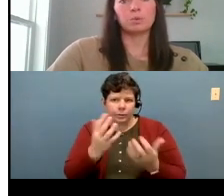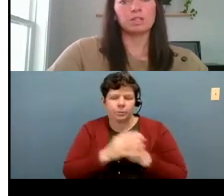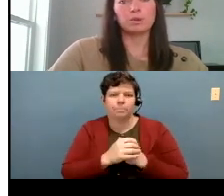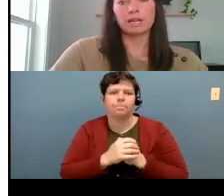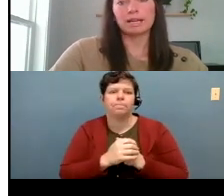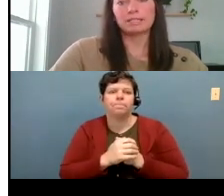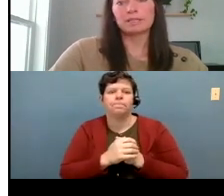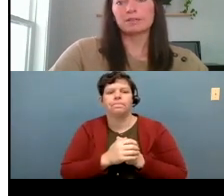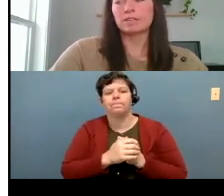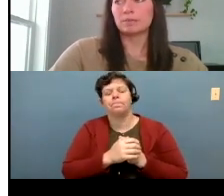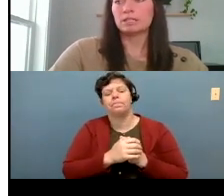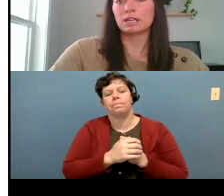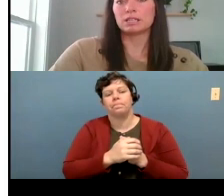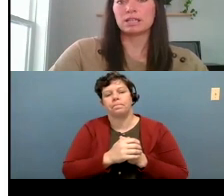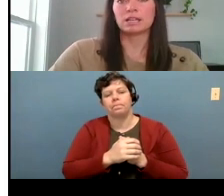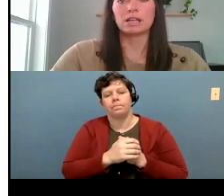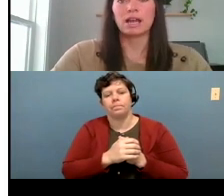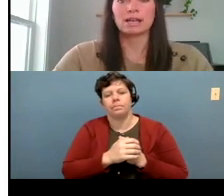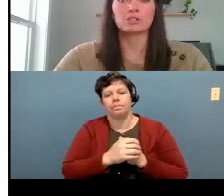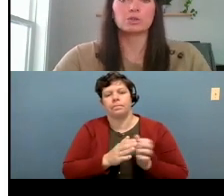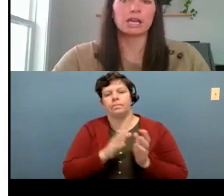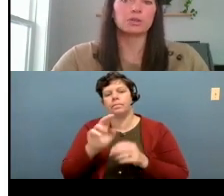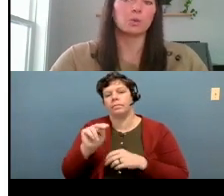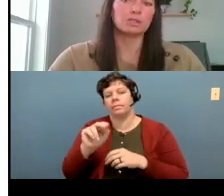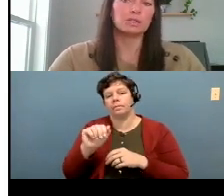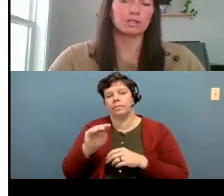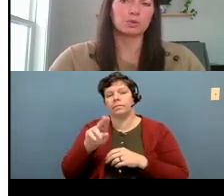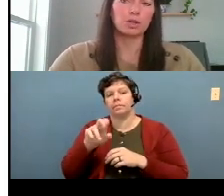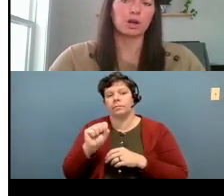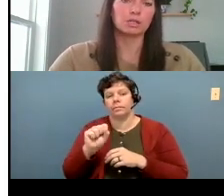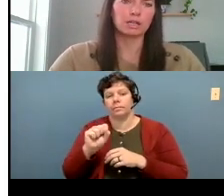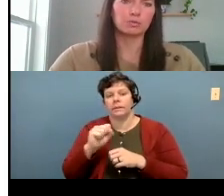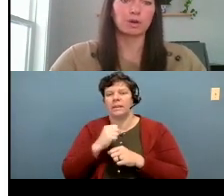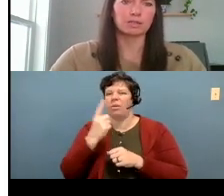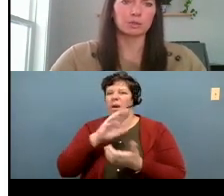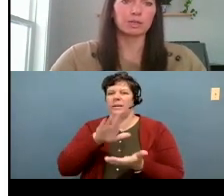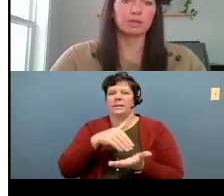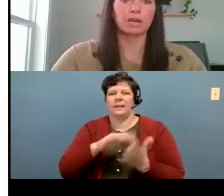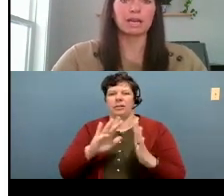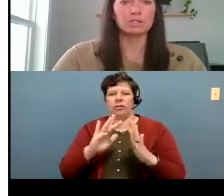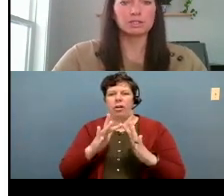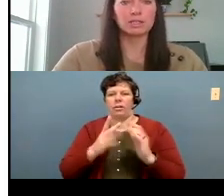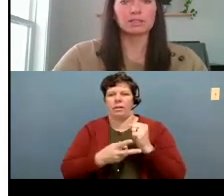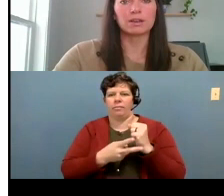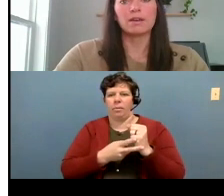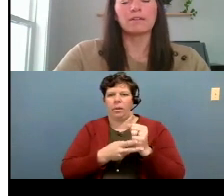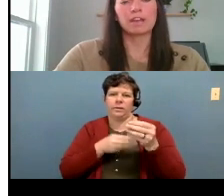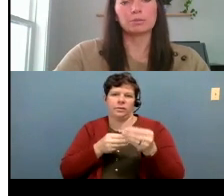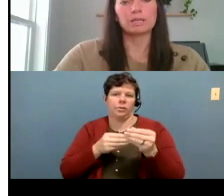But one of the great aspects of NamUs is that it has created one central online repository where